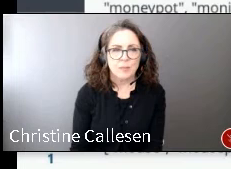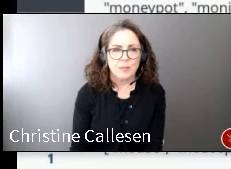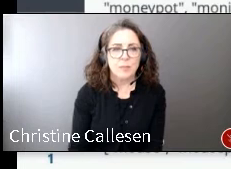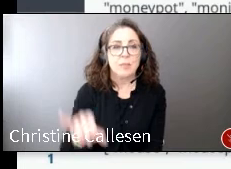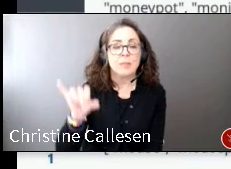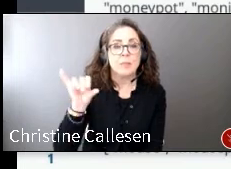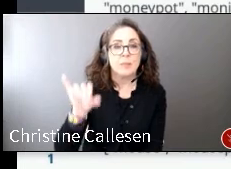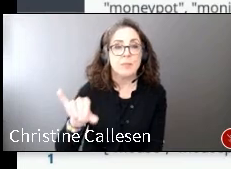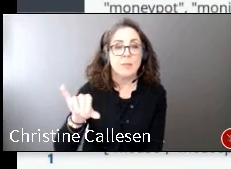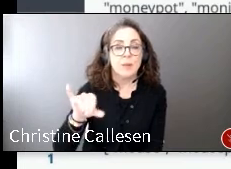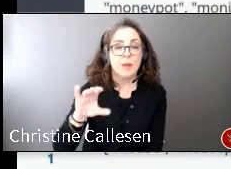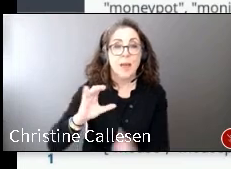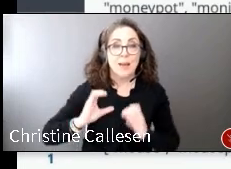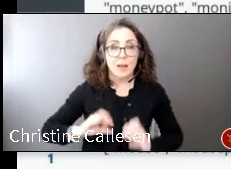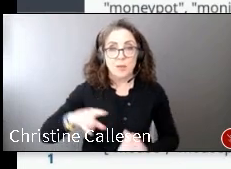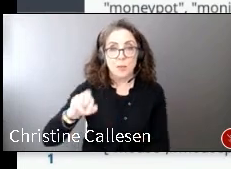length